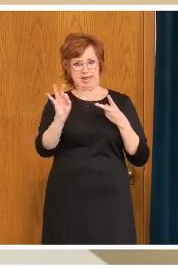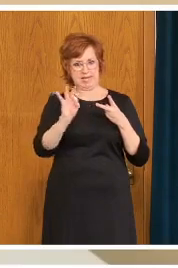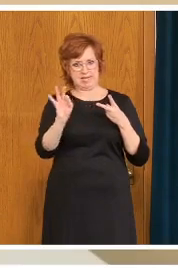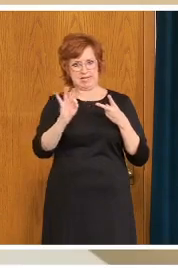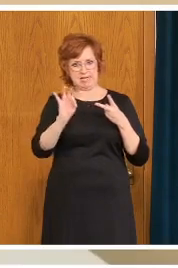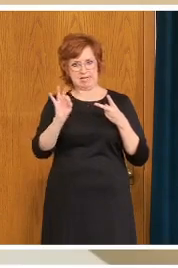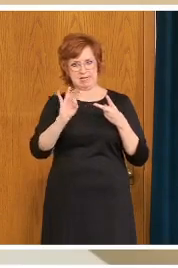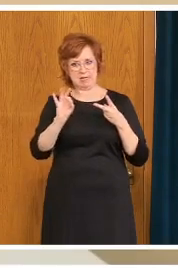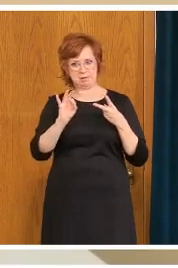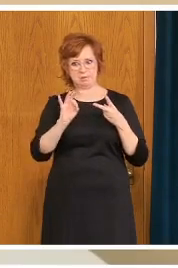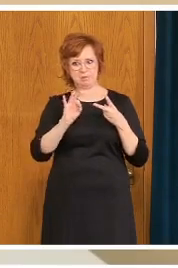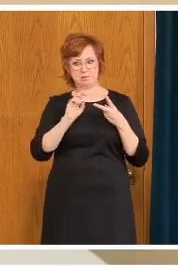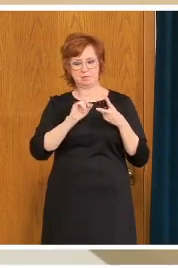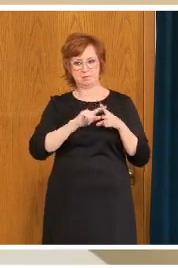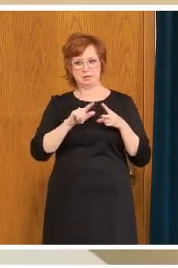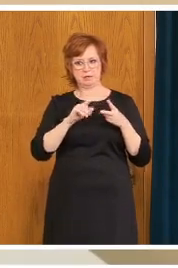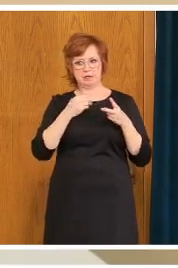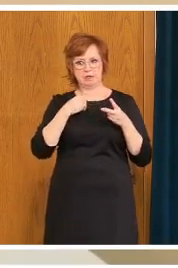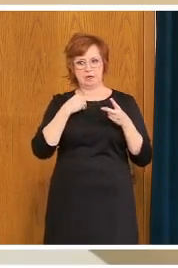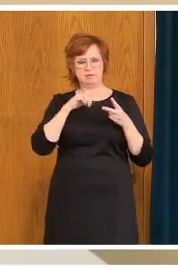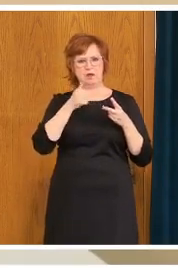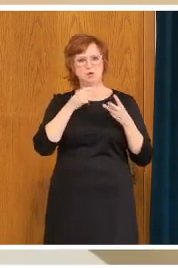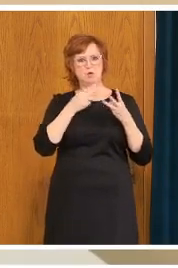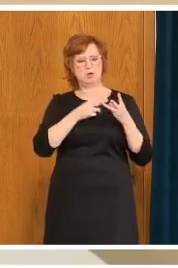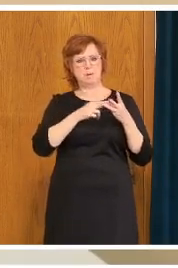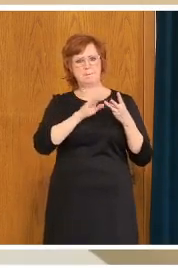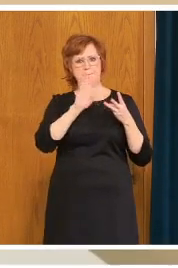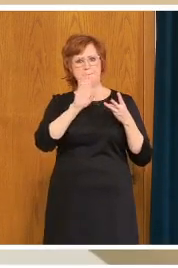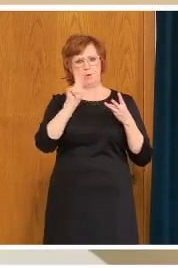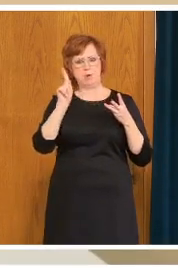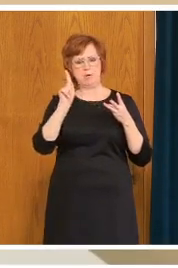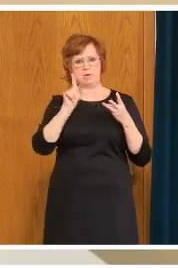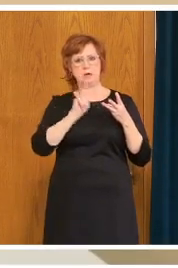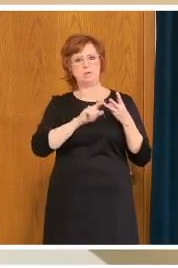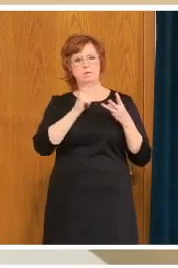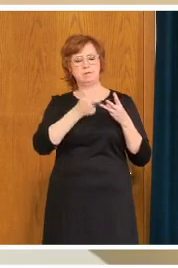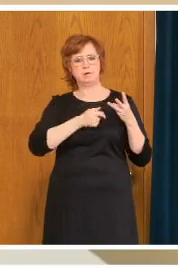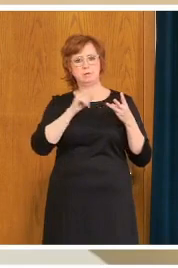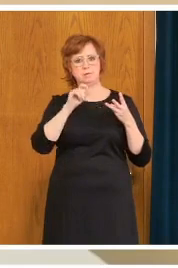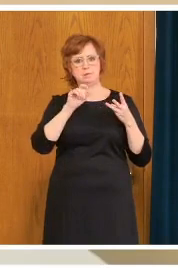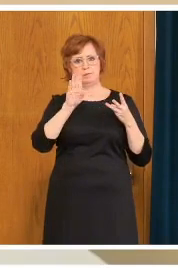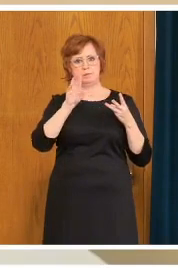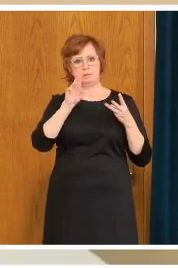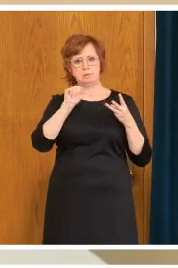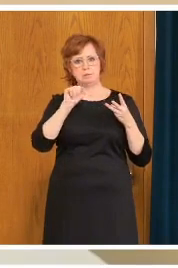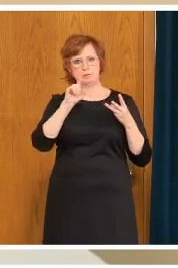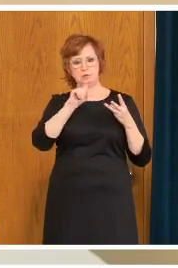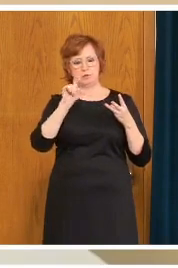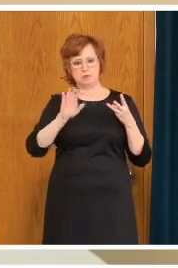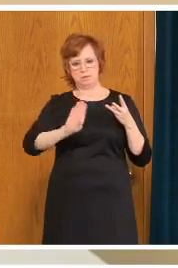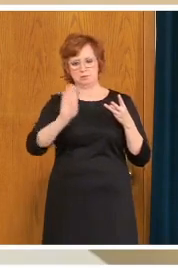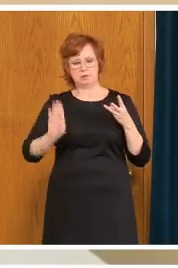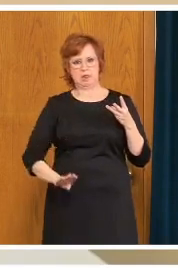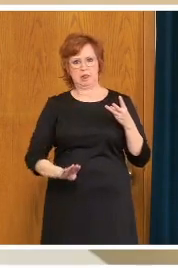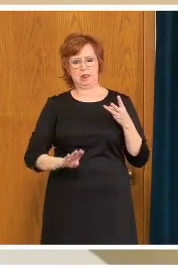about P1, first described in Brazil. We have had no detections in Saskatchewan, but detections in many other provinces.